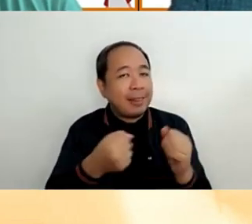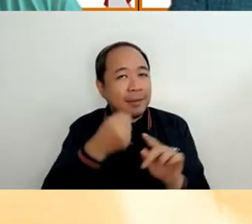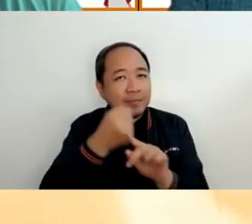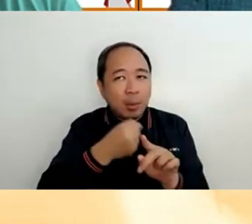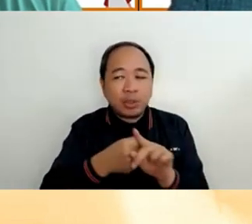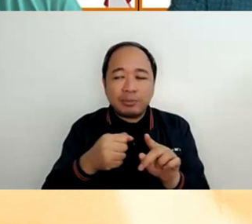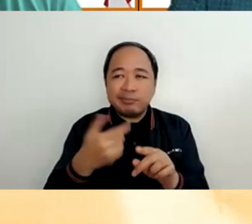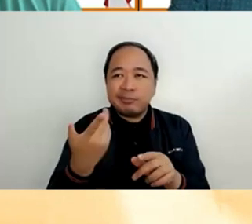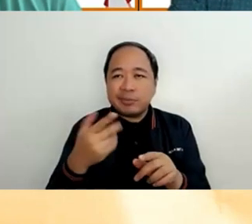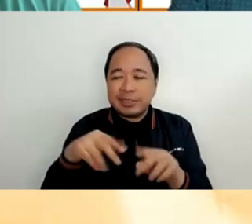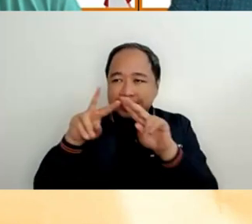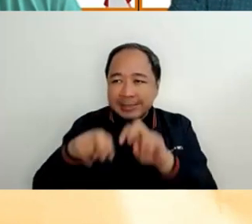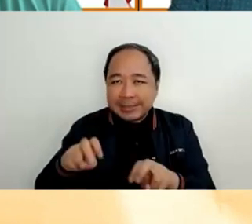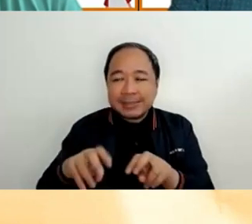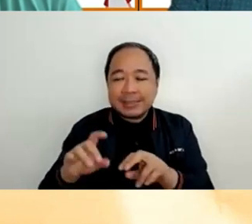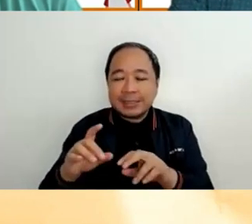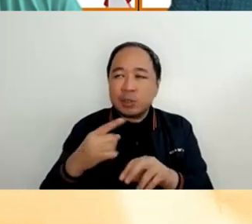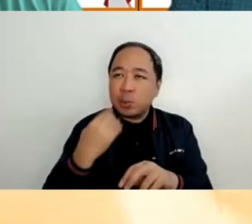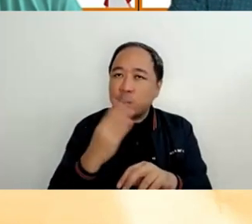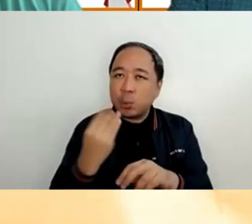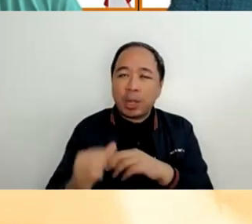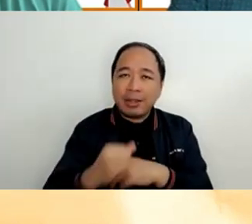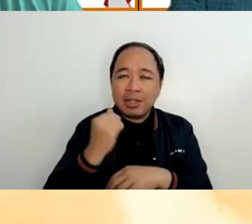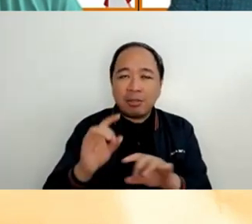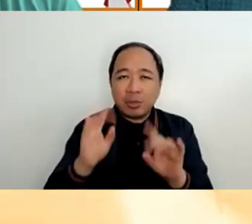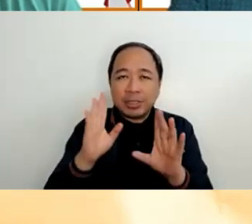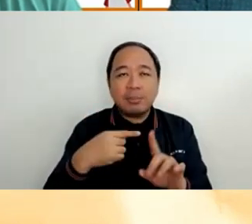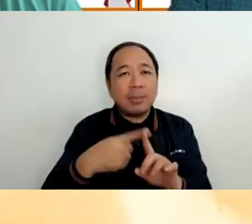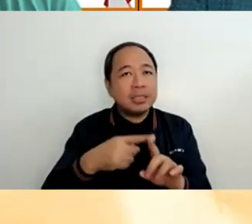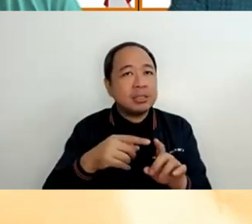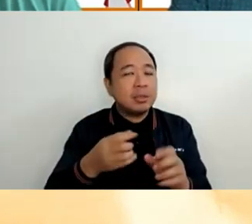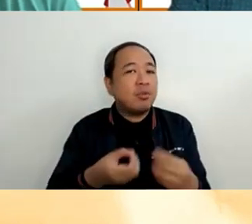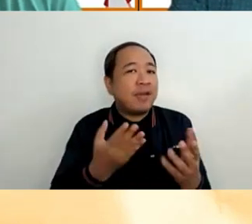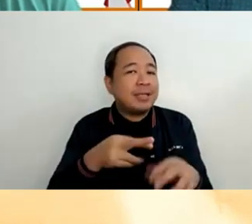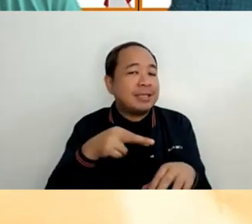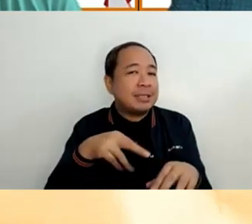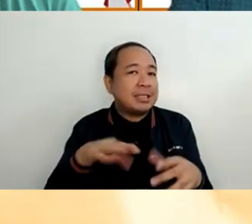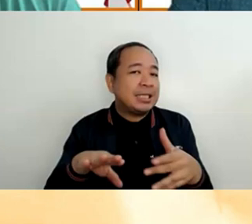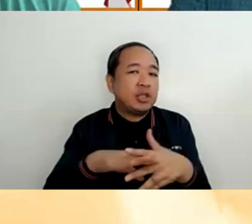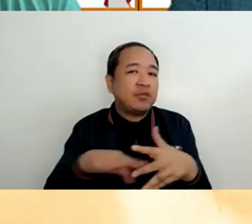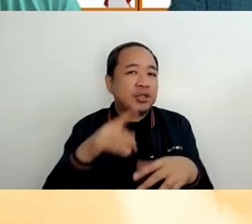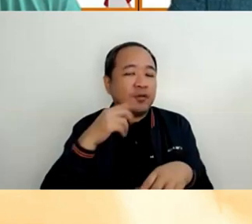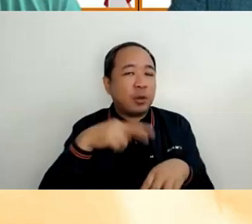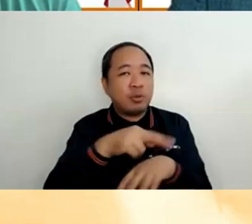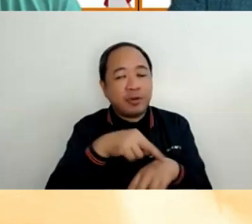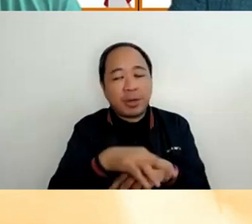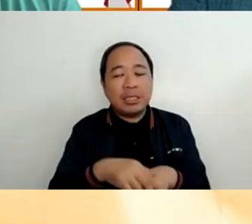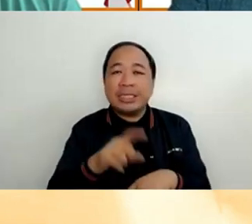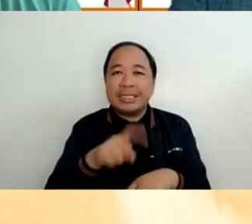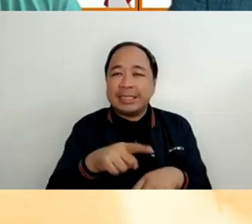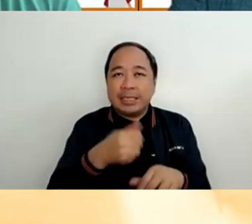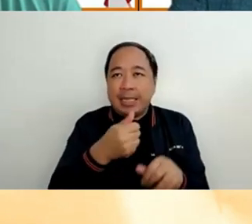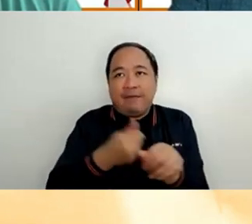and then providing interventions and referrals. So kailangan natin ang bawat isa. Hindi lamang